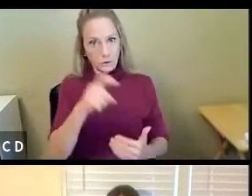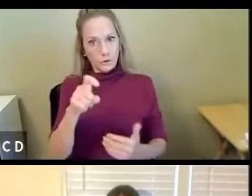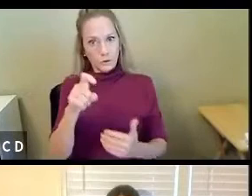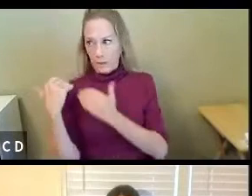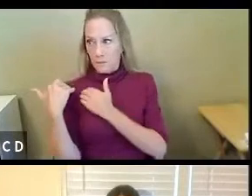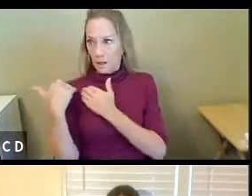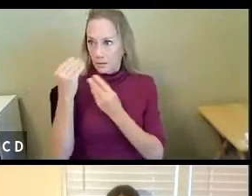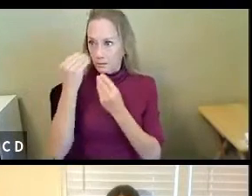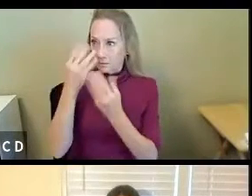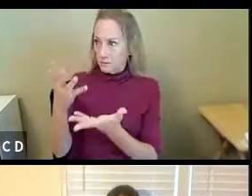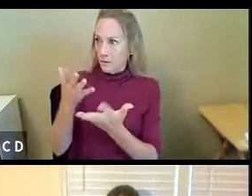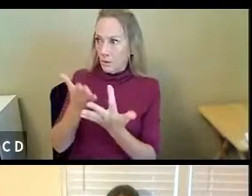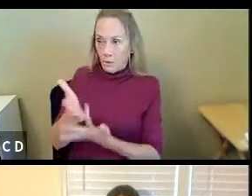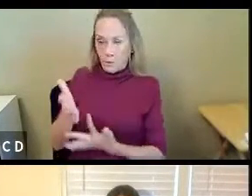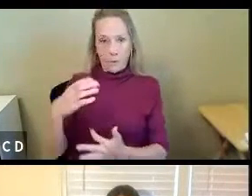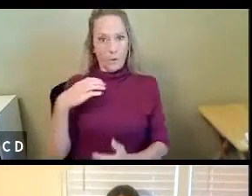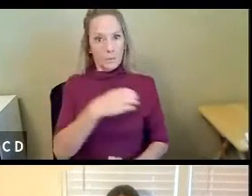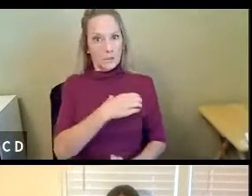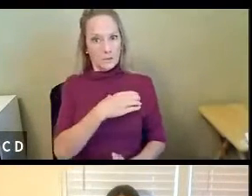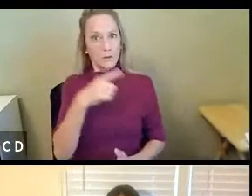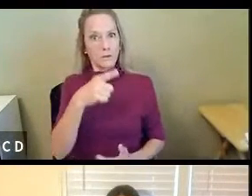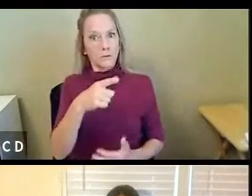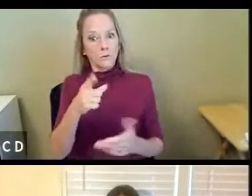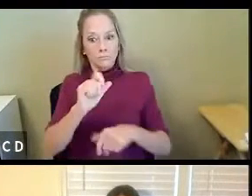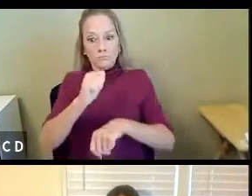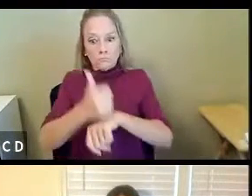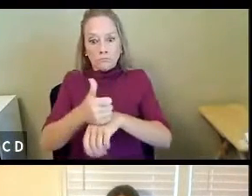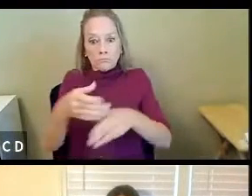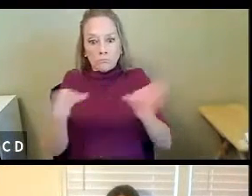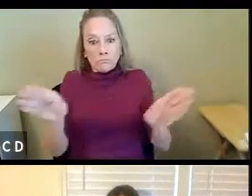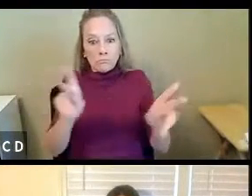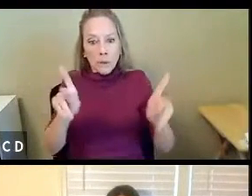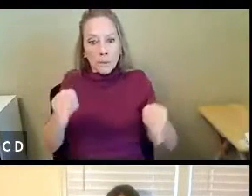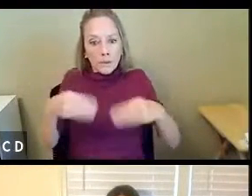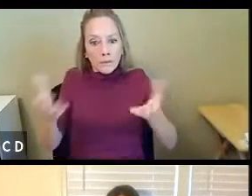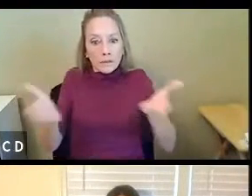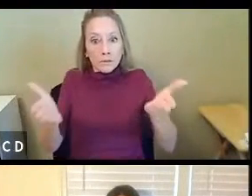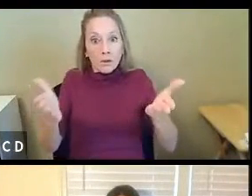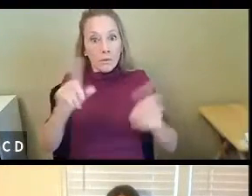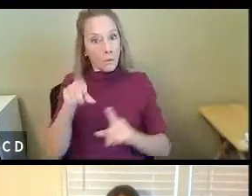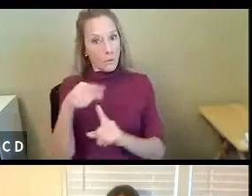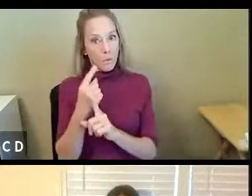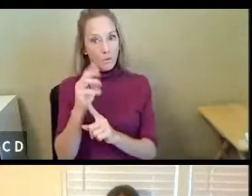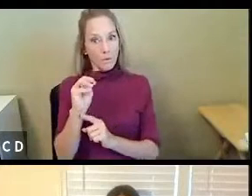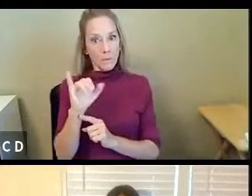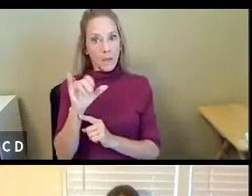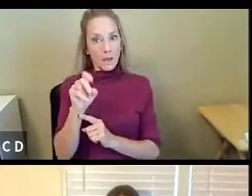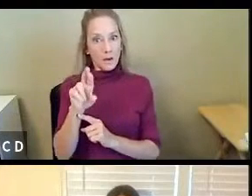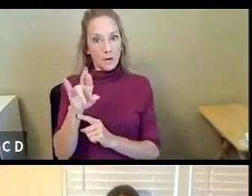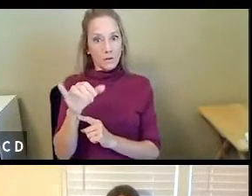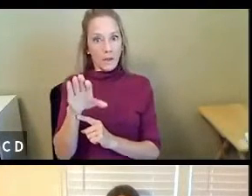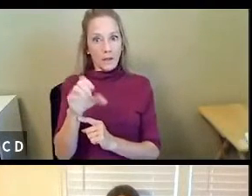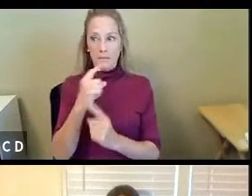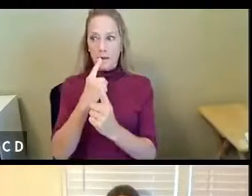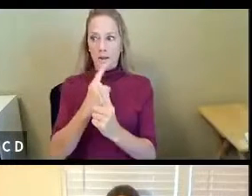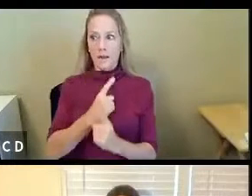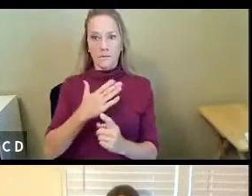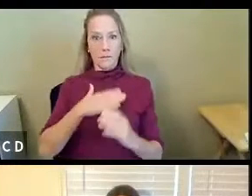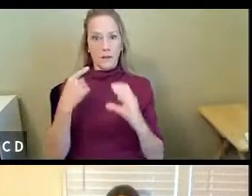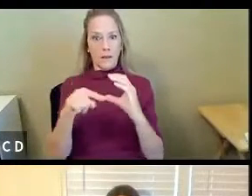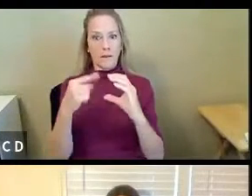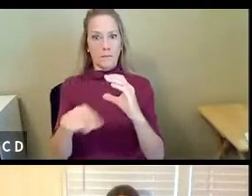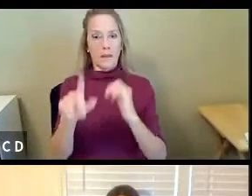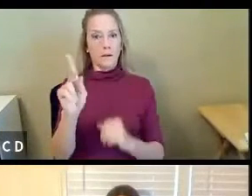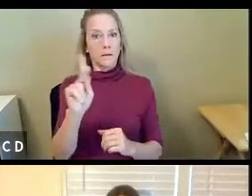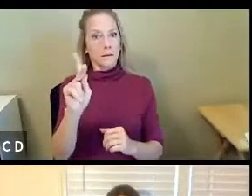county commission. You have resisted public forums such as this. Only Mayor Jacobs has responded to my emails. County commission rebuked